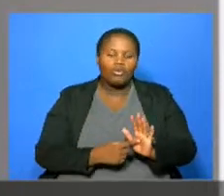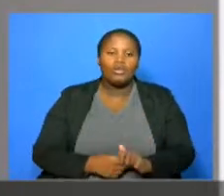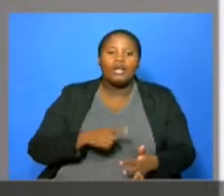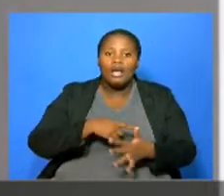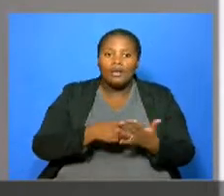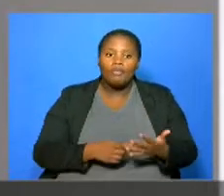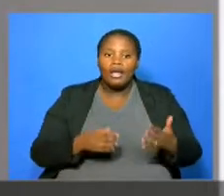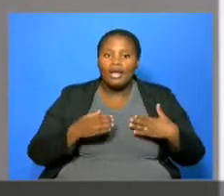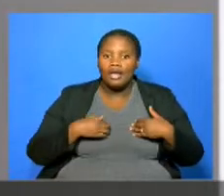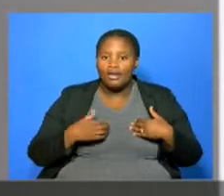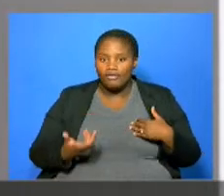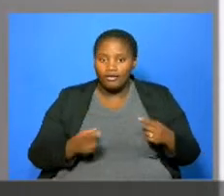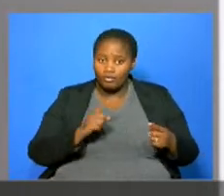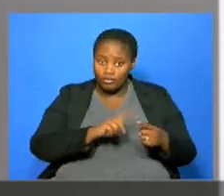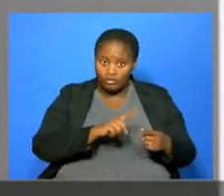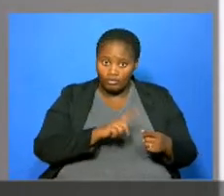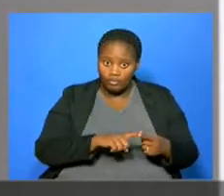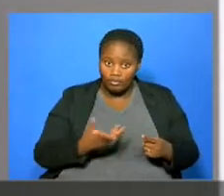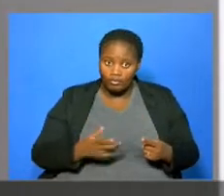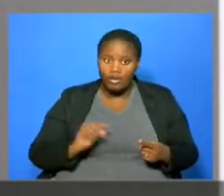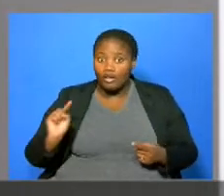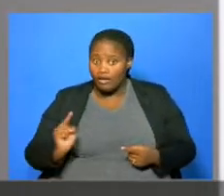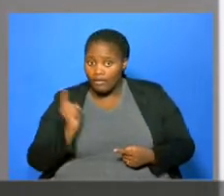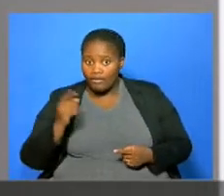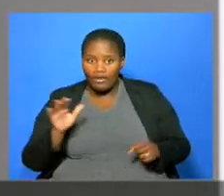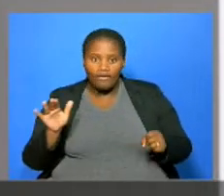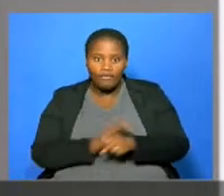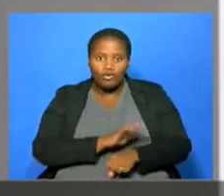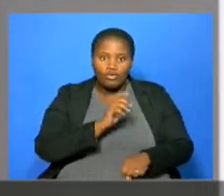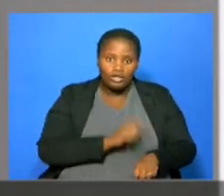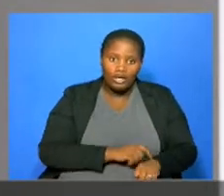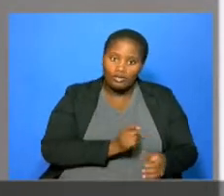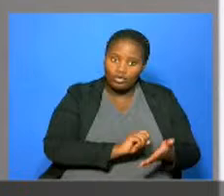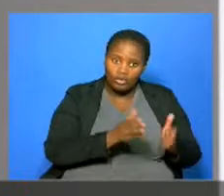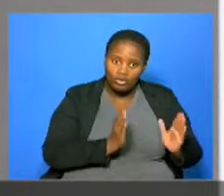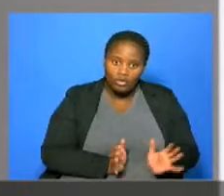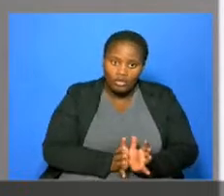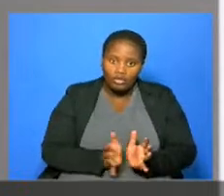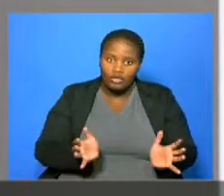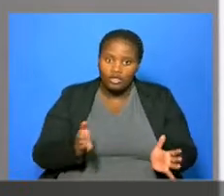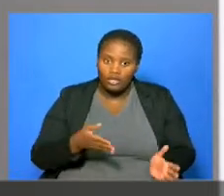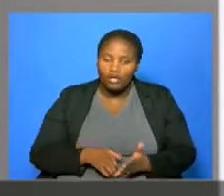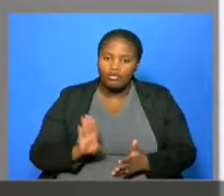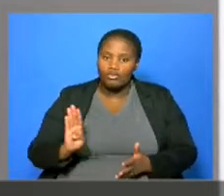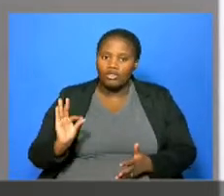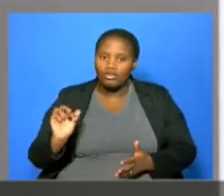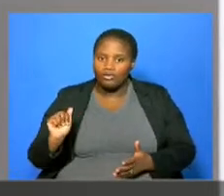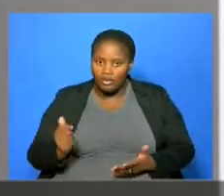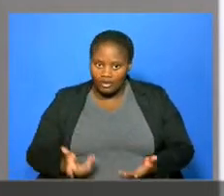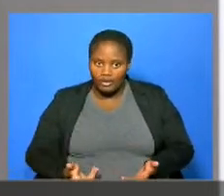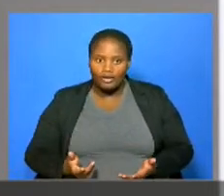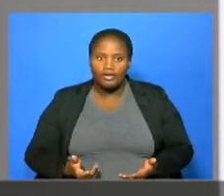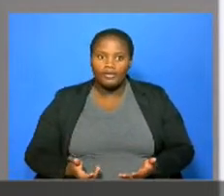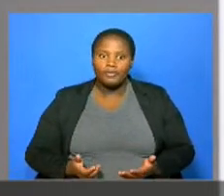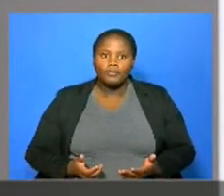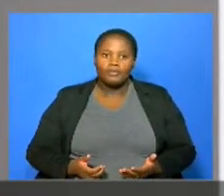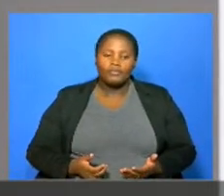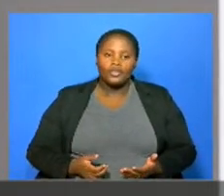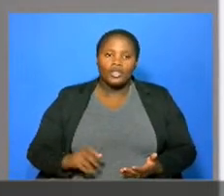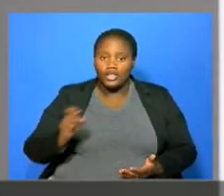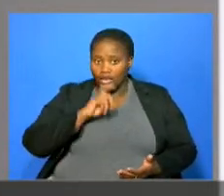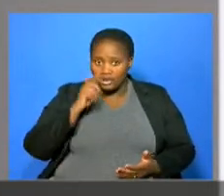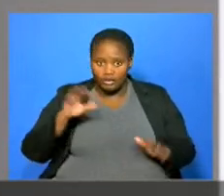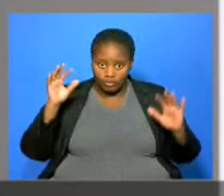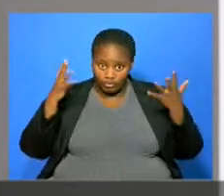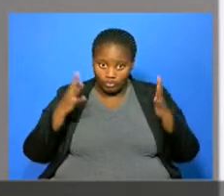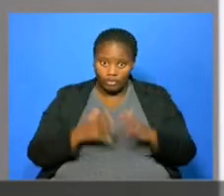are the first full-time Secretary General of Botswana Football Association. He deserves a